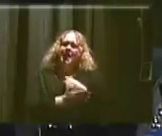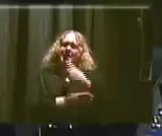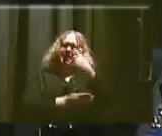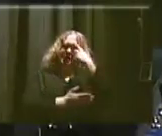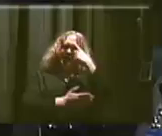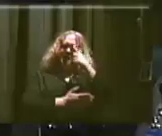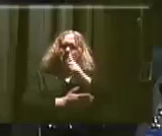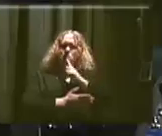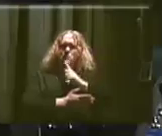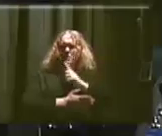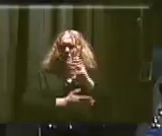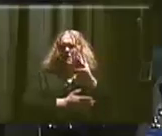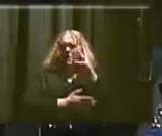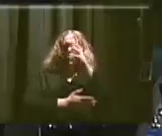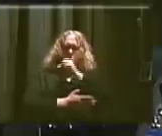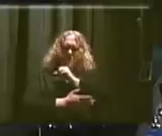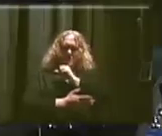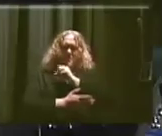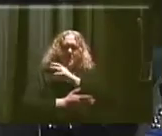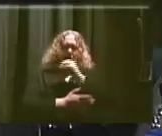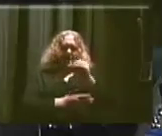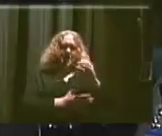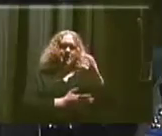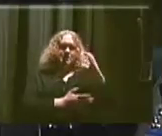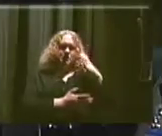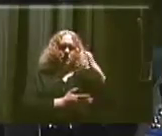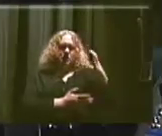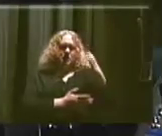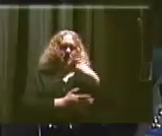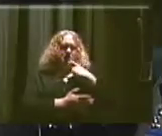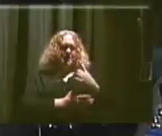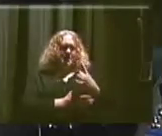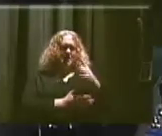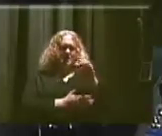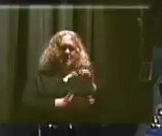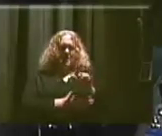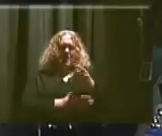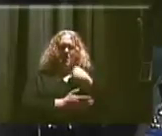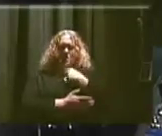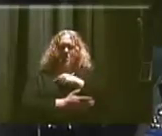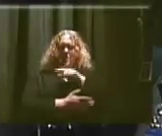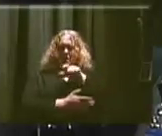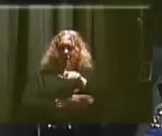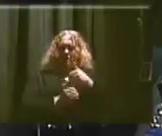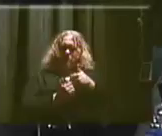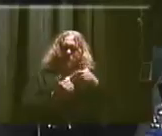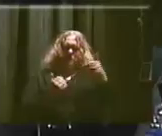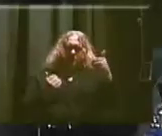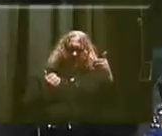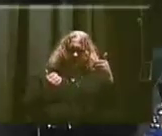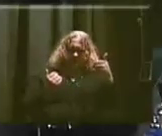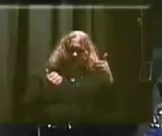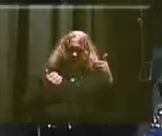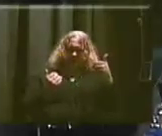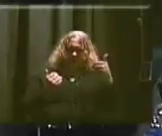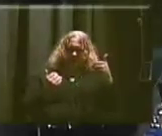unusual, as David, our chair, Mr. Jones, points out, that we are separating the